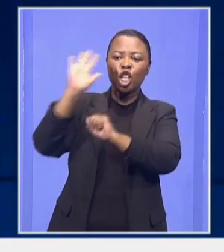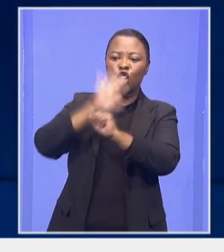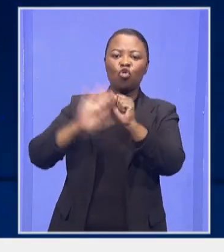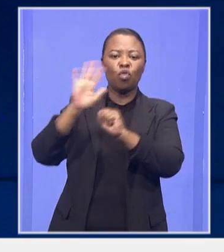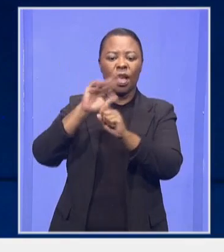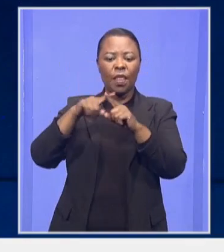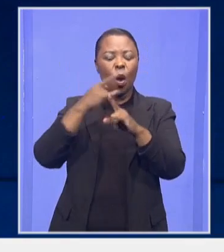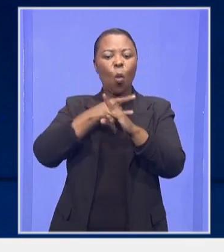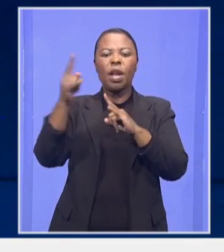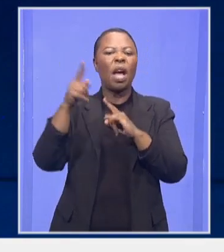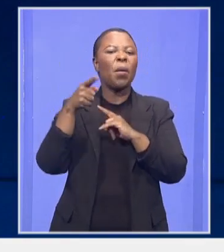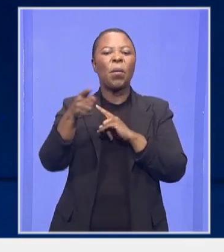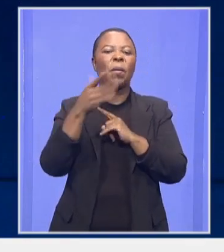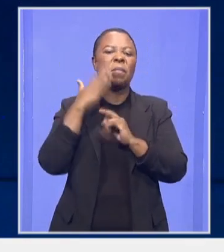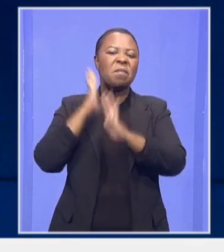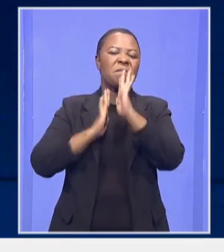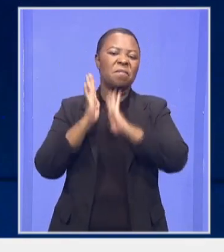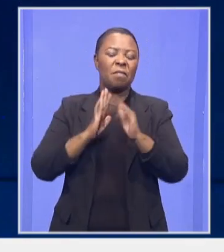winners.